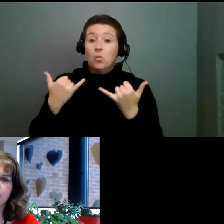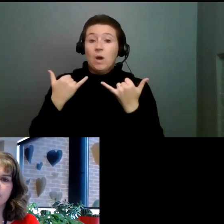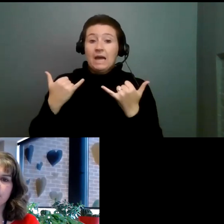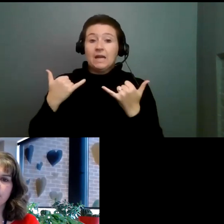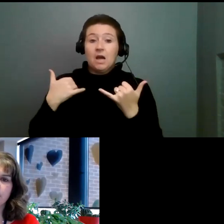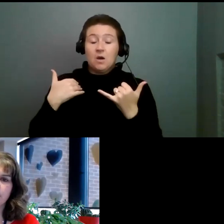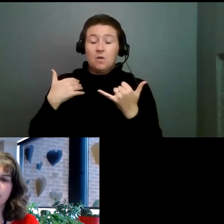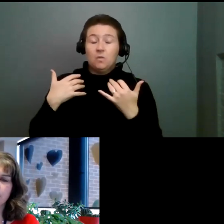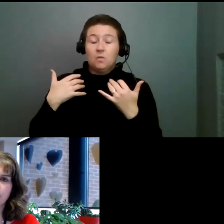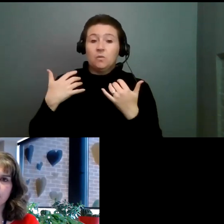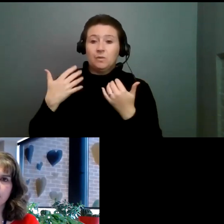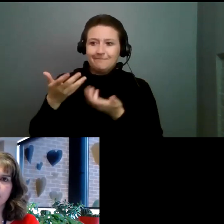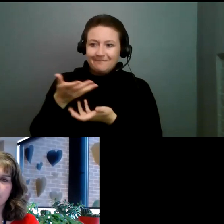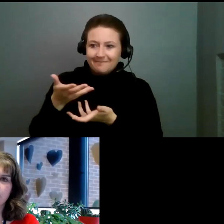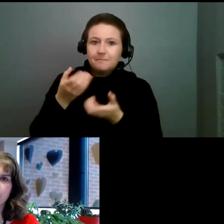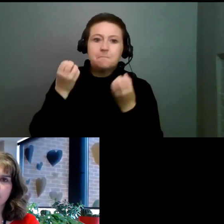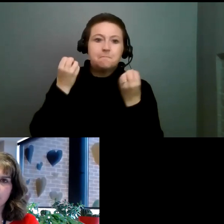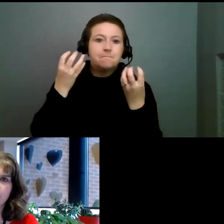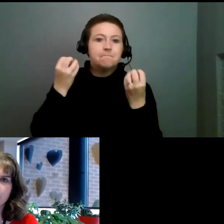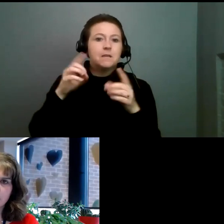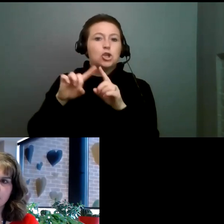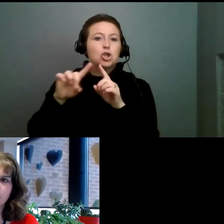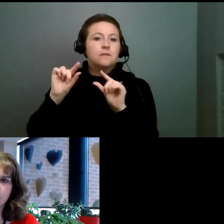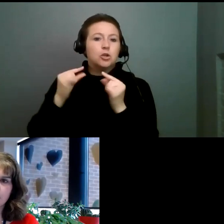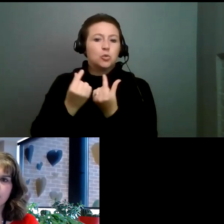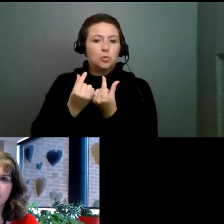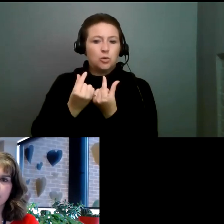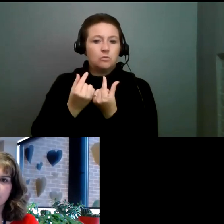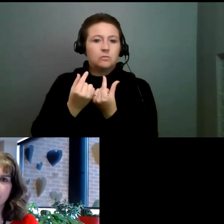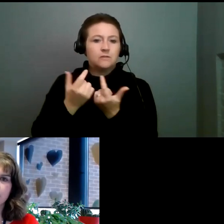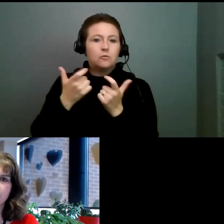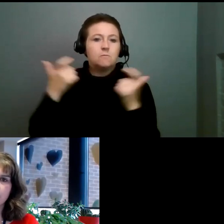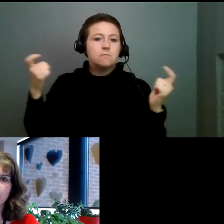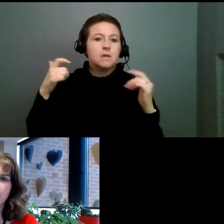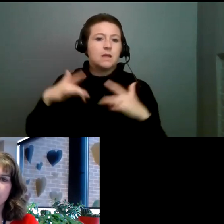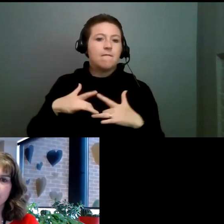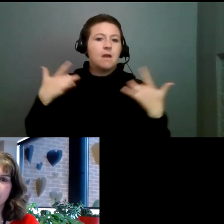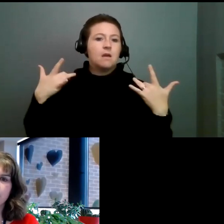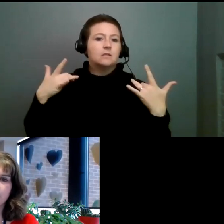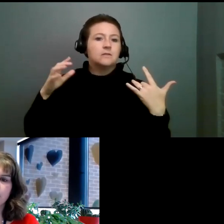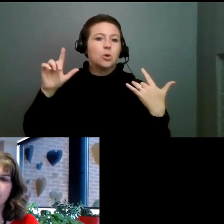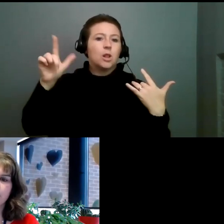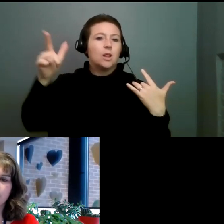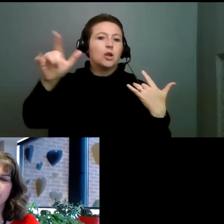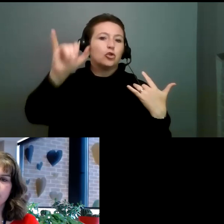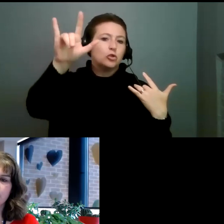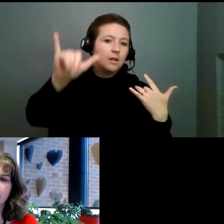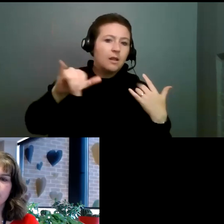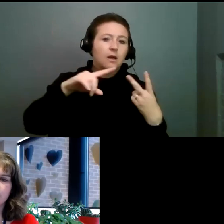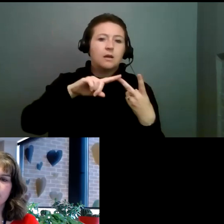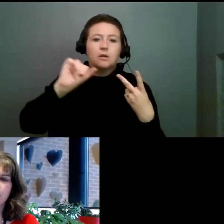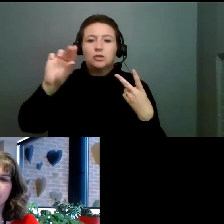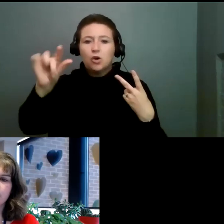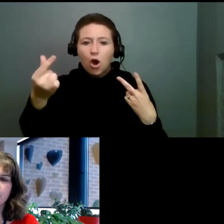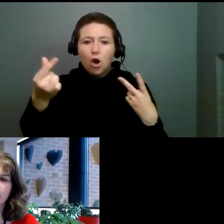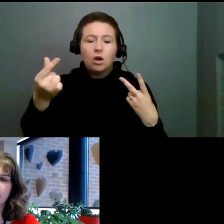with a number of groups for mass events in later on in July and August that we hope